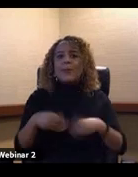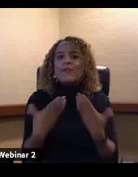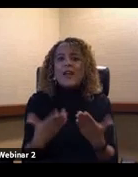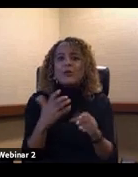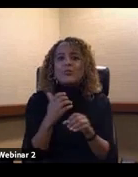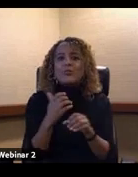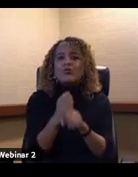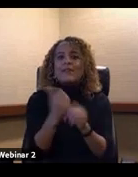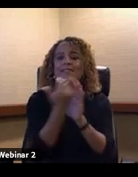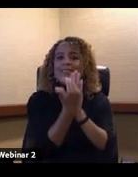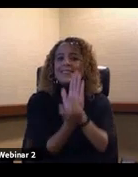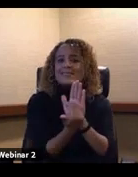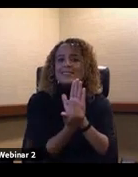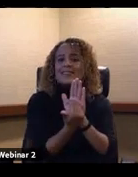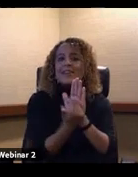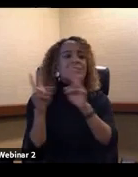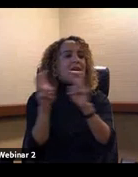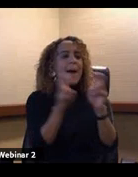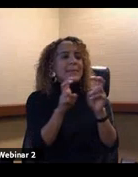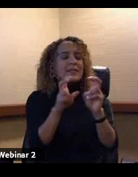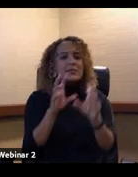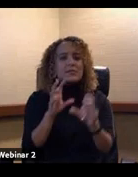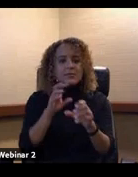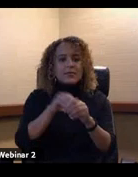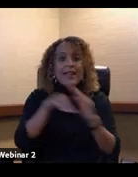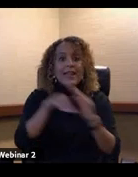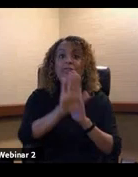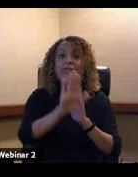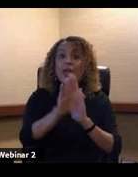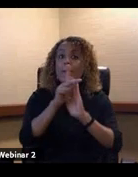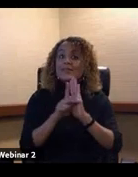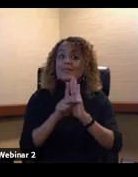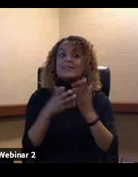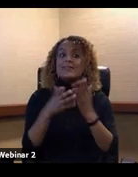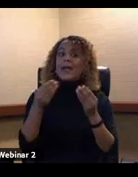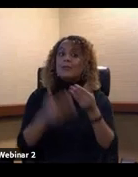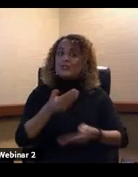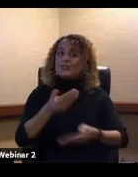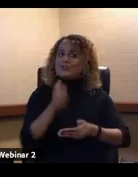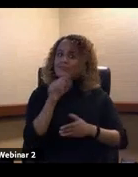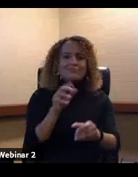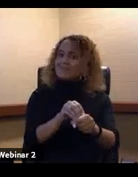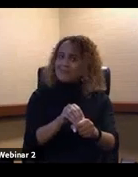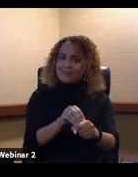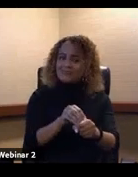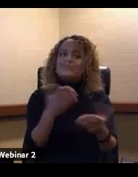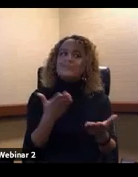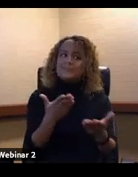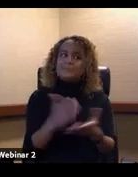not provide a brief list of the topics covered in their policies and procedures.